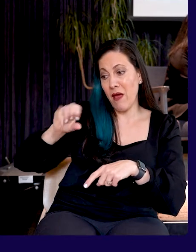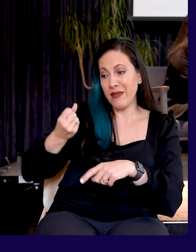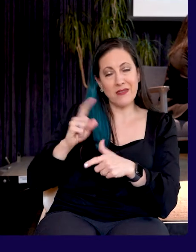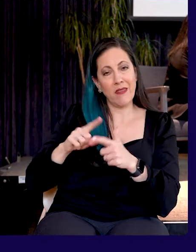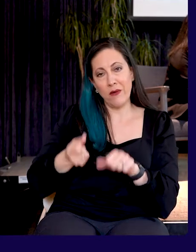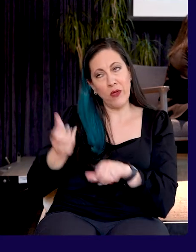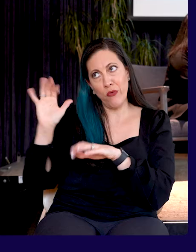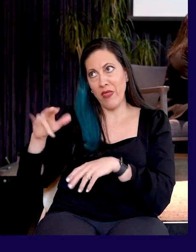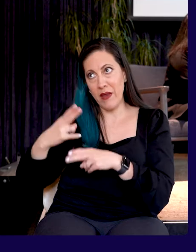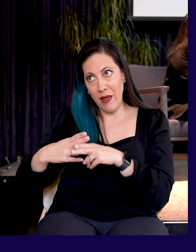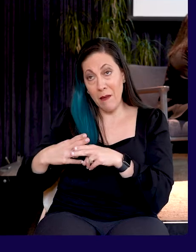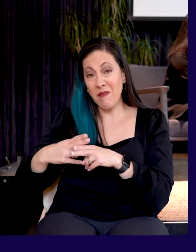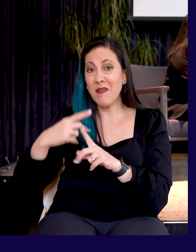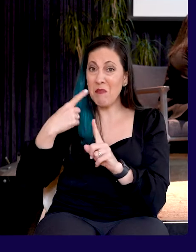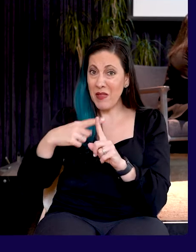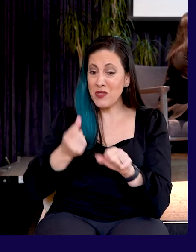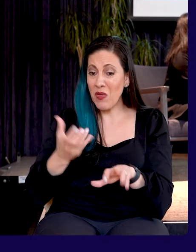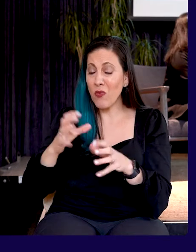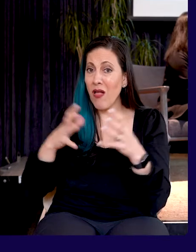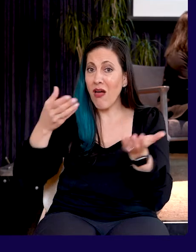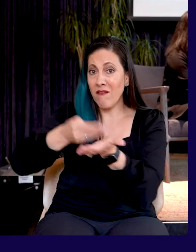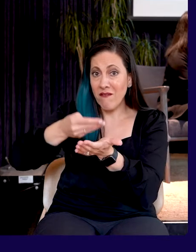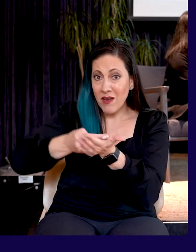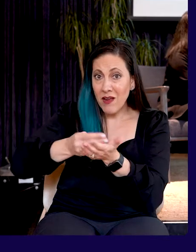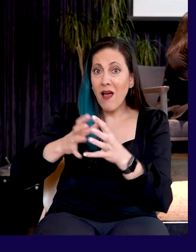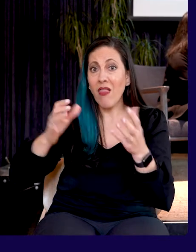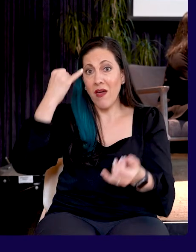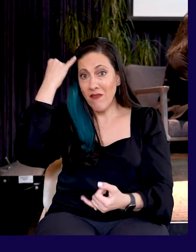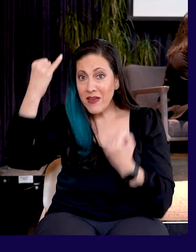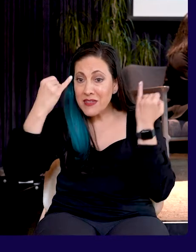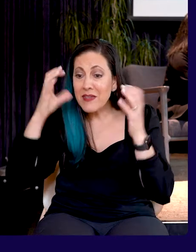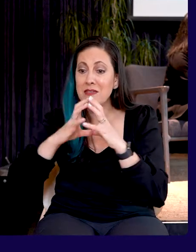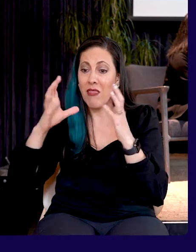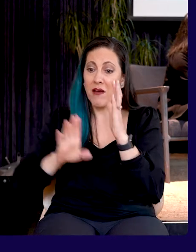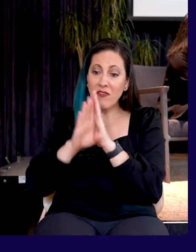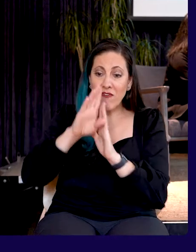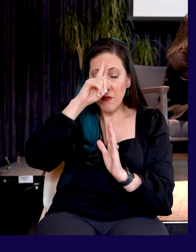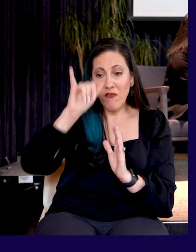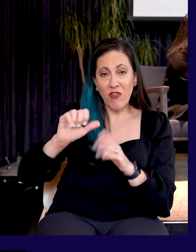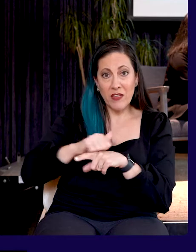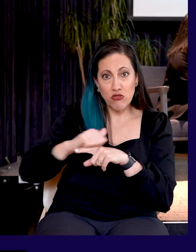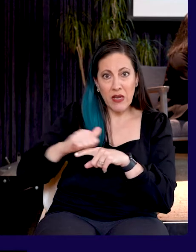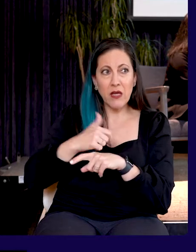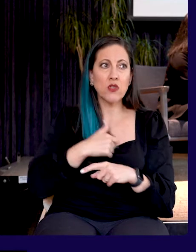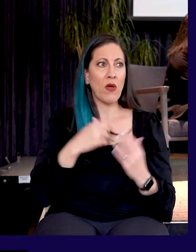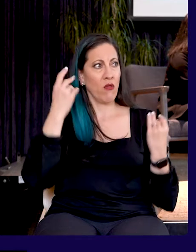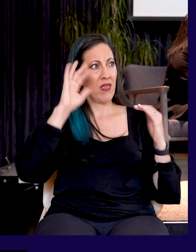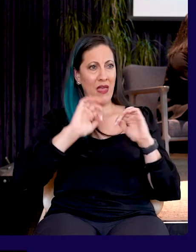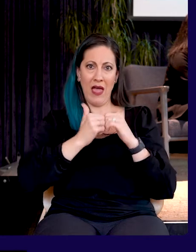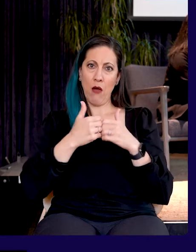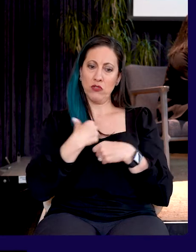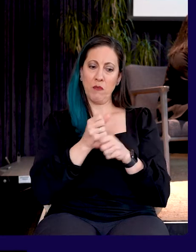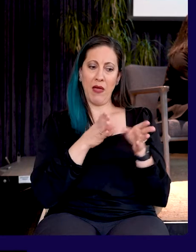didn't just get rid of the word, we got rid of a lot of the funding and ideas and development around that type of training. So we're thinking about how do we create a